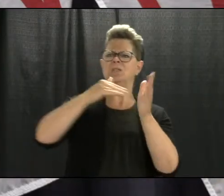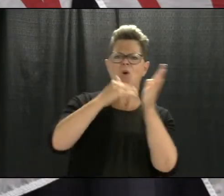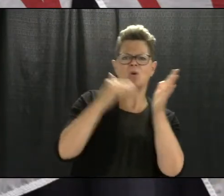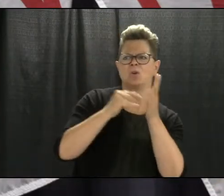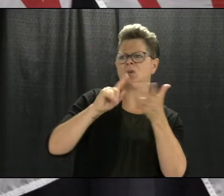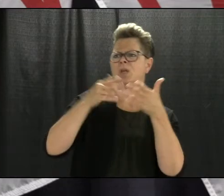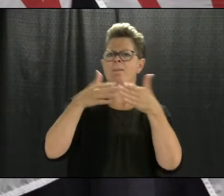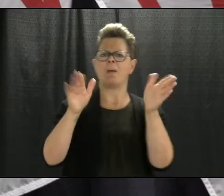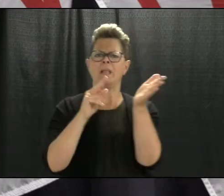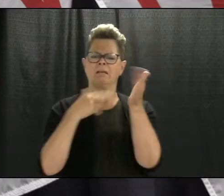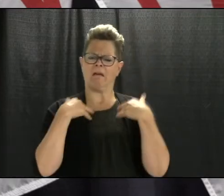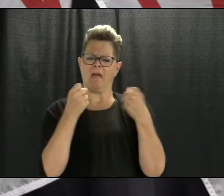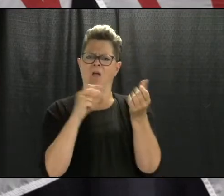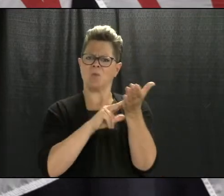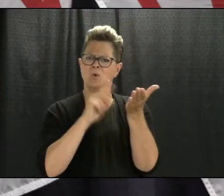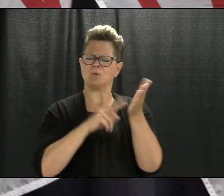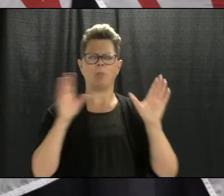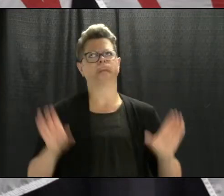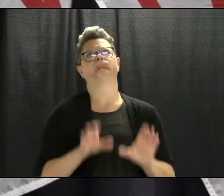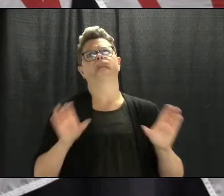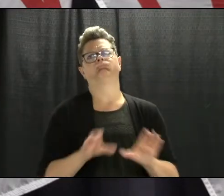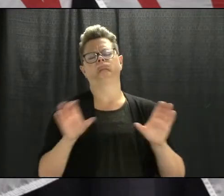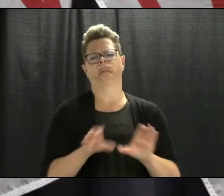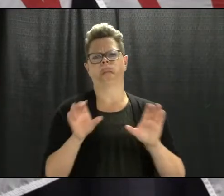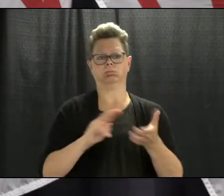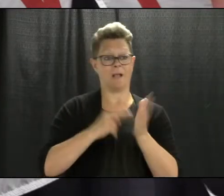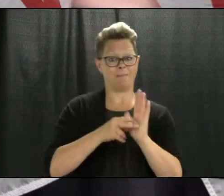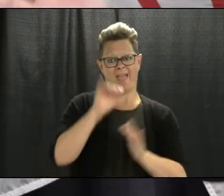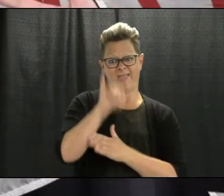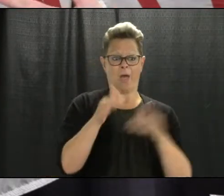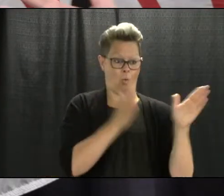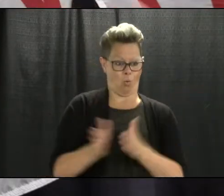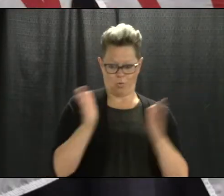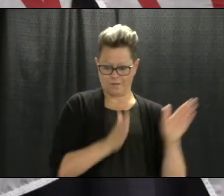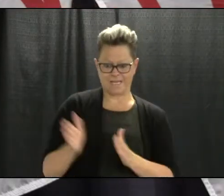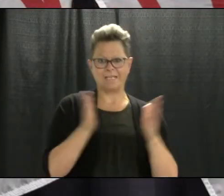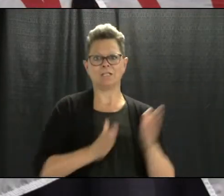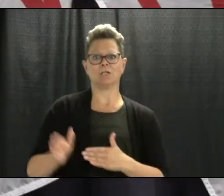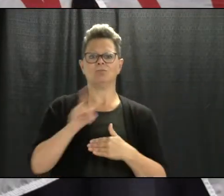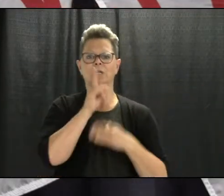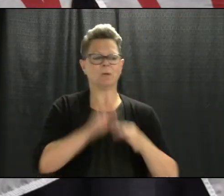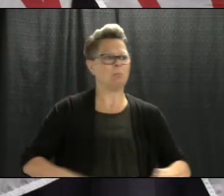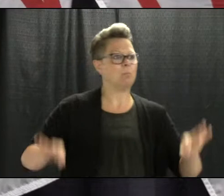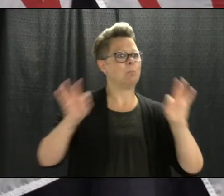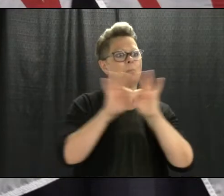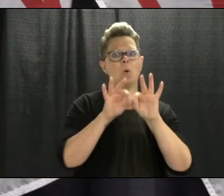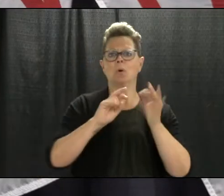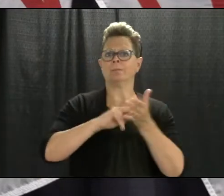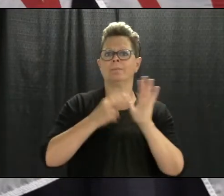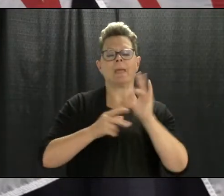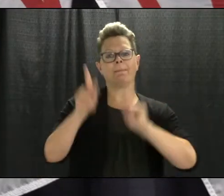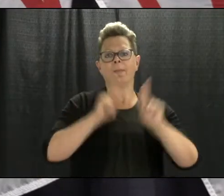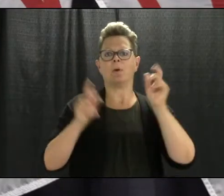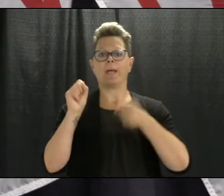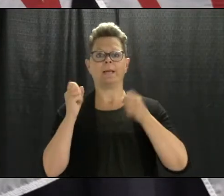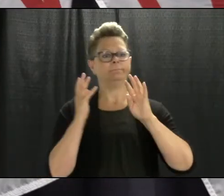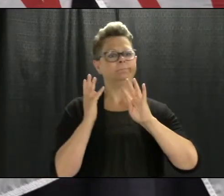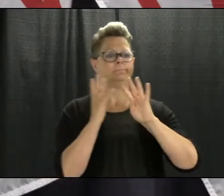nurses, and just the organization that goes behind that, from NILCHI setting up a system so people can go in and easily